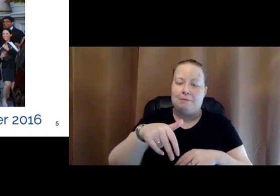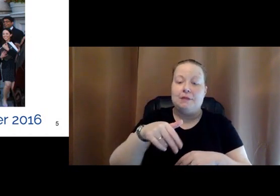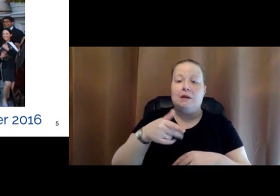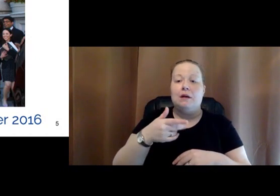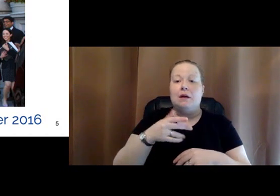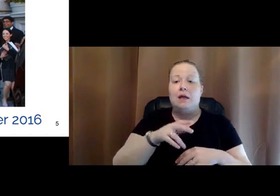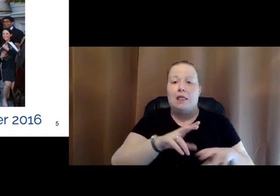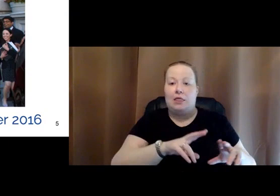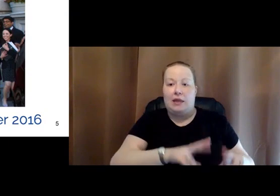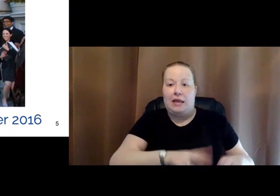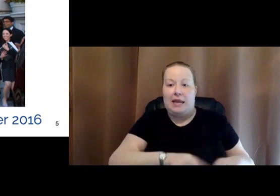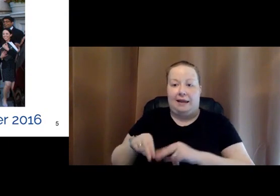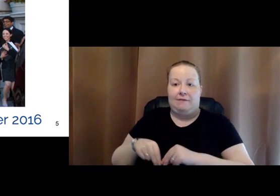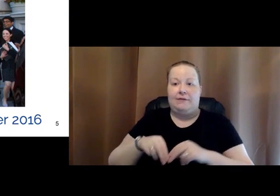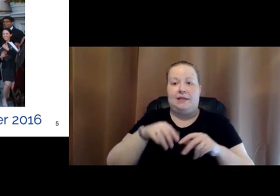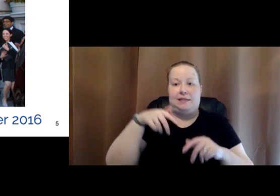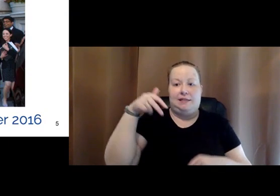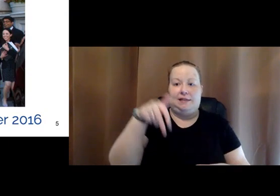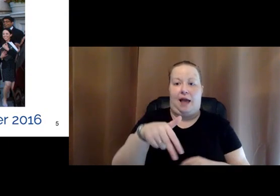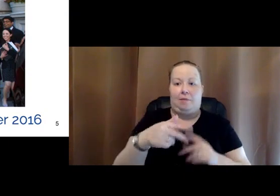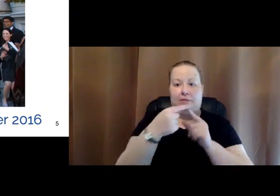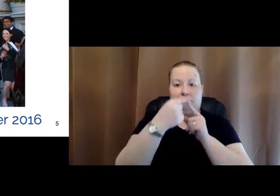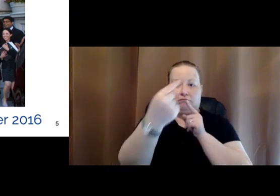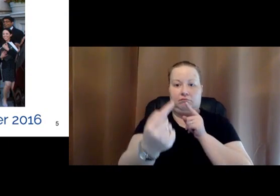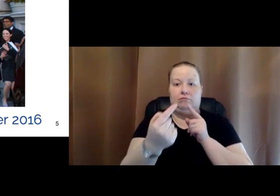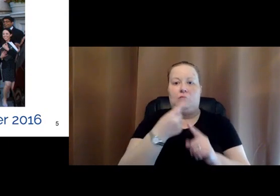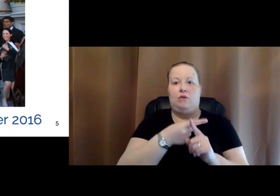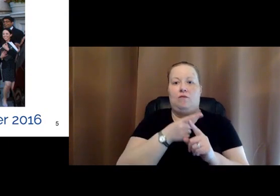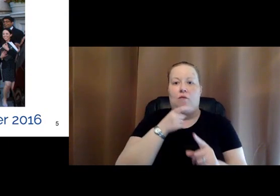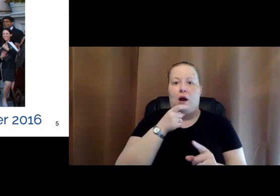steps that are directly across from the